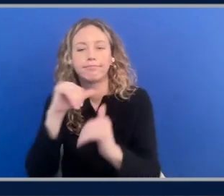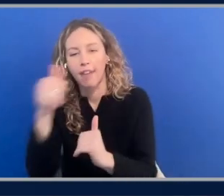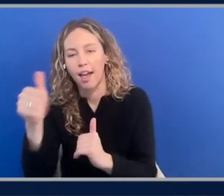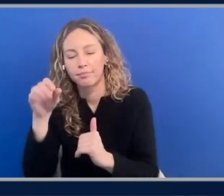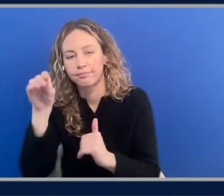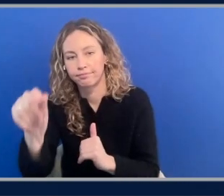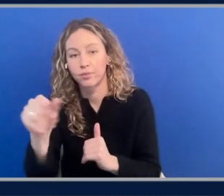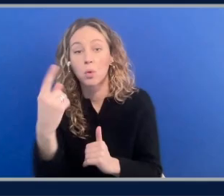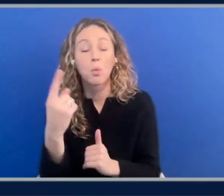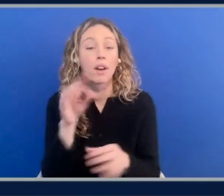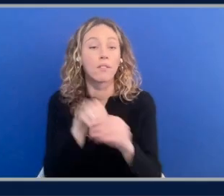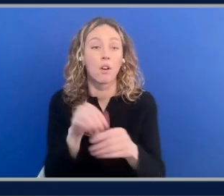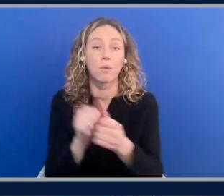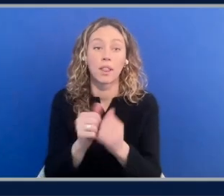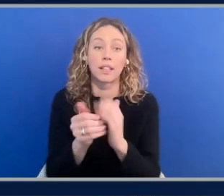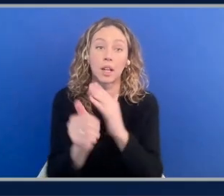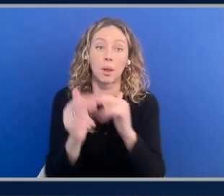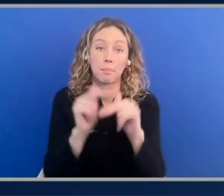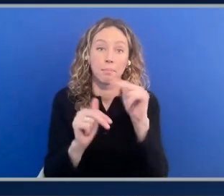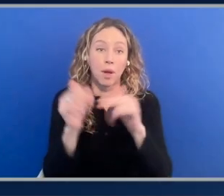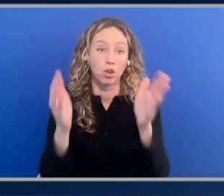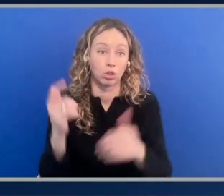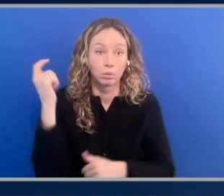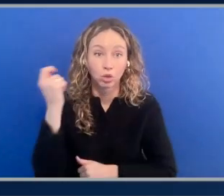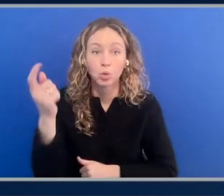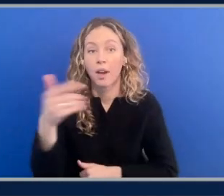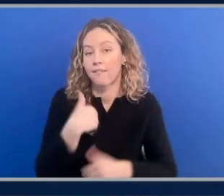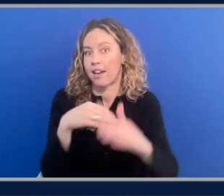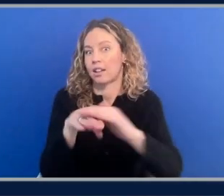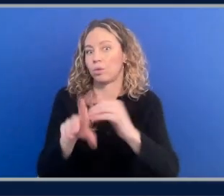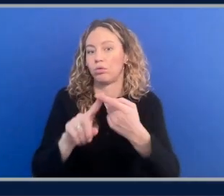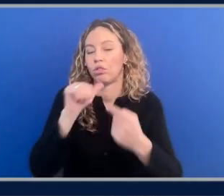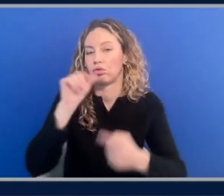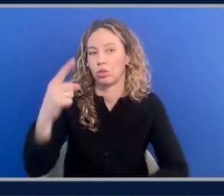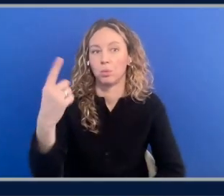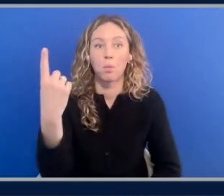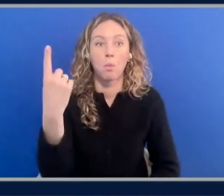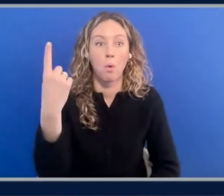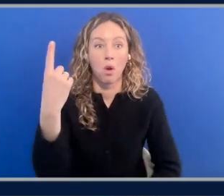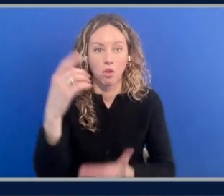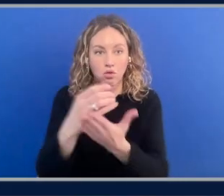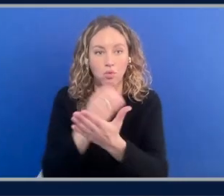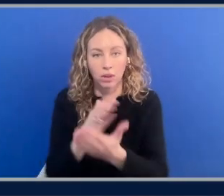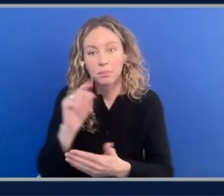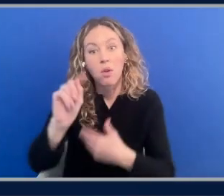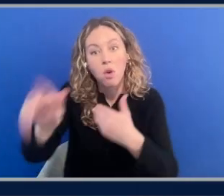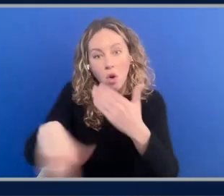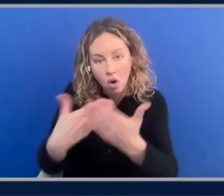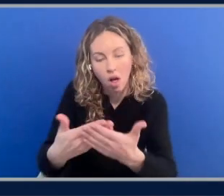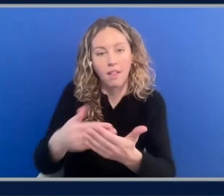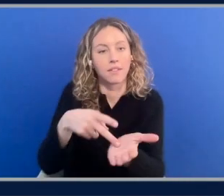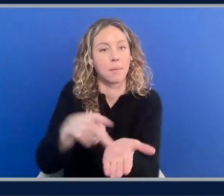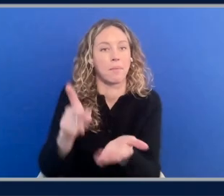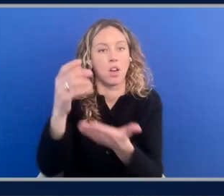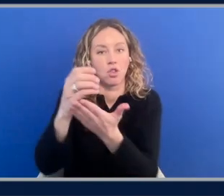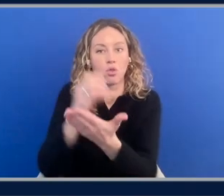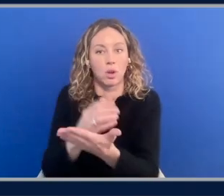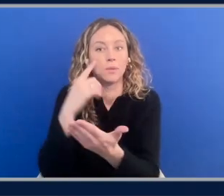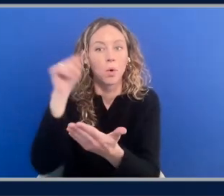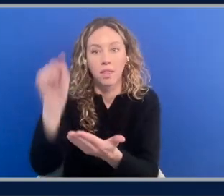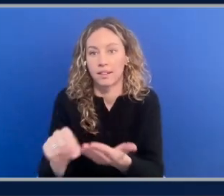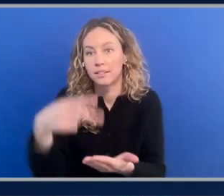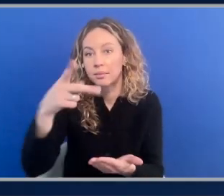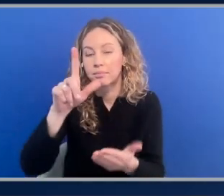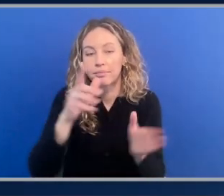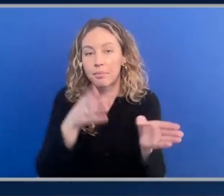subscription, so you get access to not just one of the paid courses, but all of the paid courses in this plan and all the